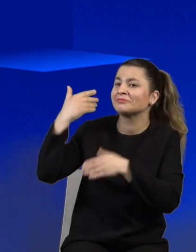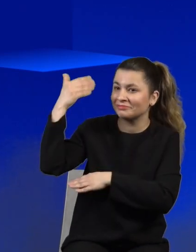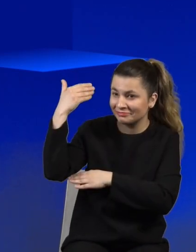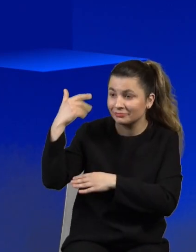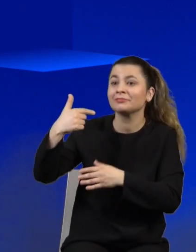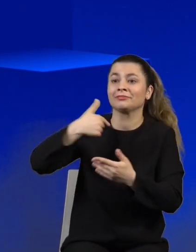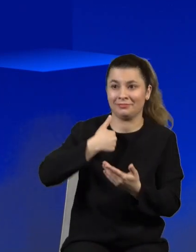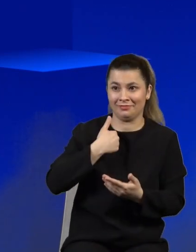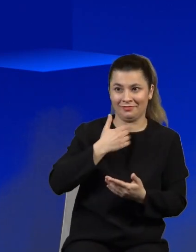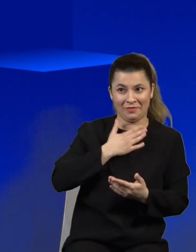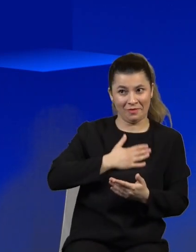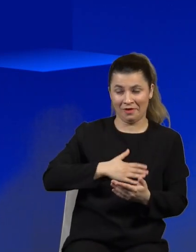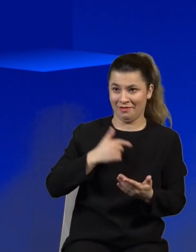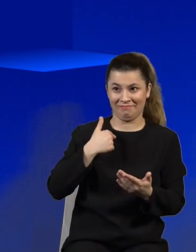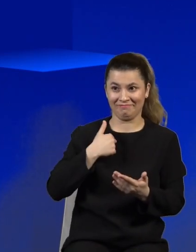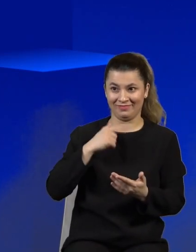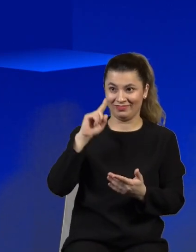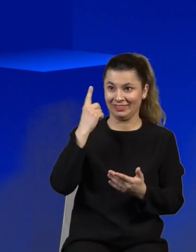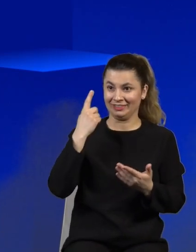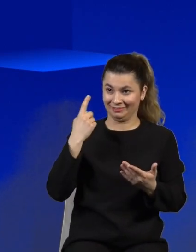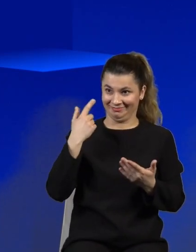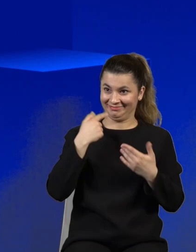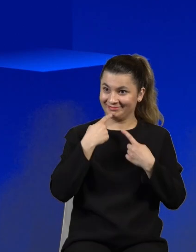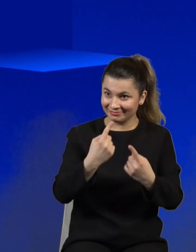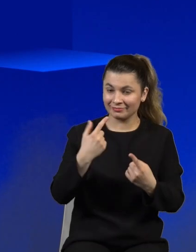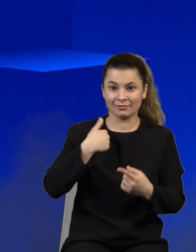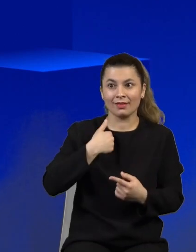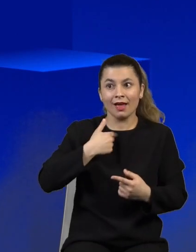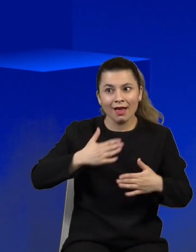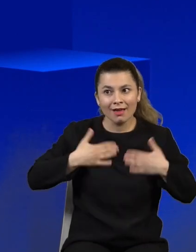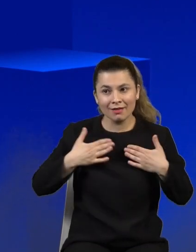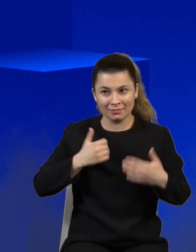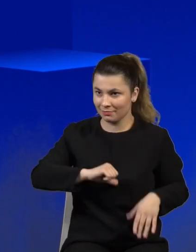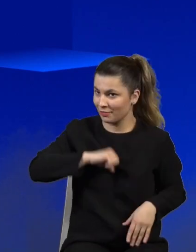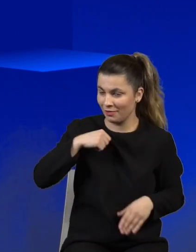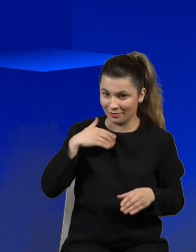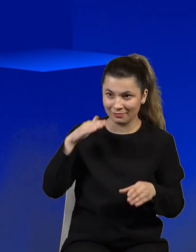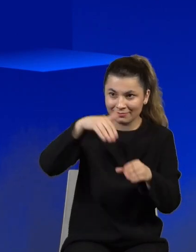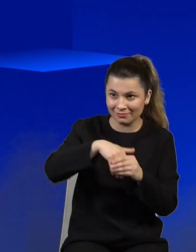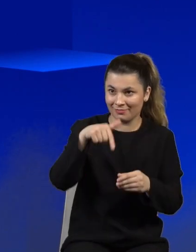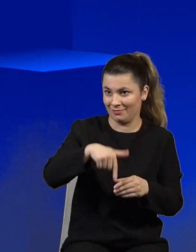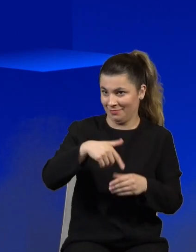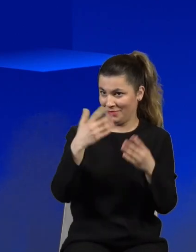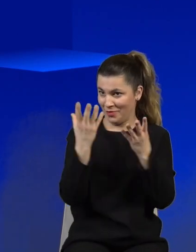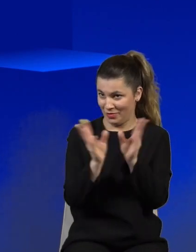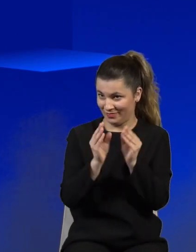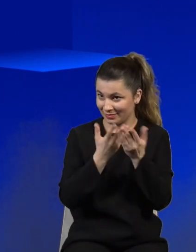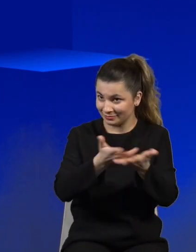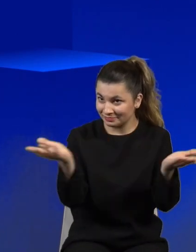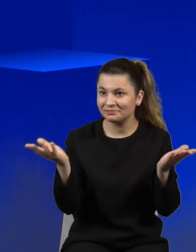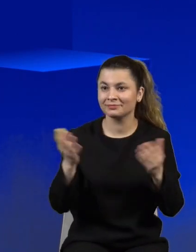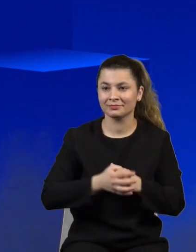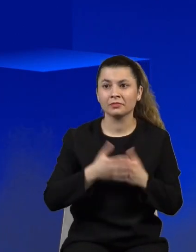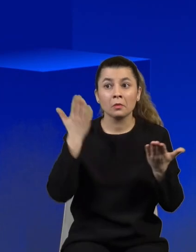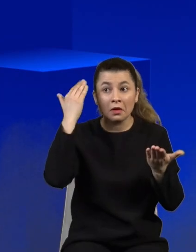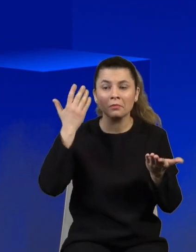in this conference today, especially in Poland, as we heard this morning, but we know